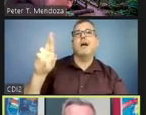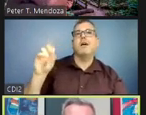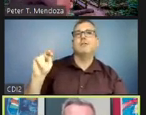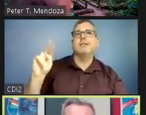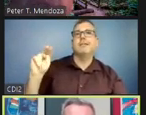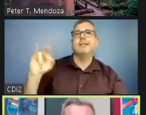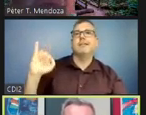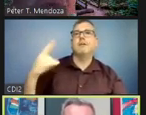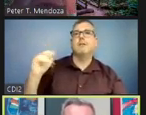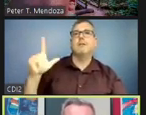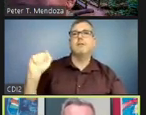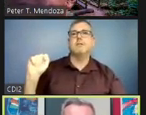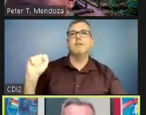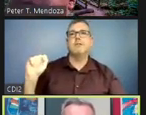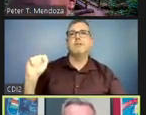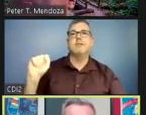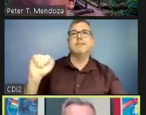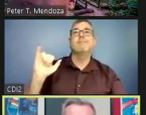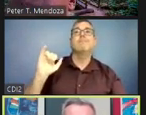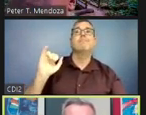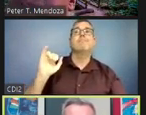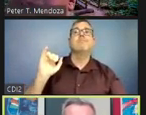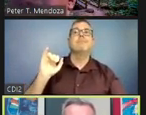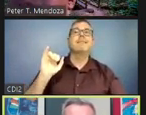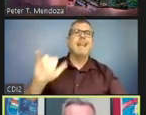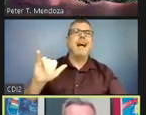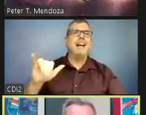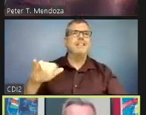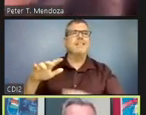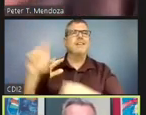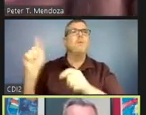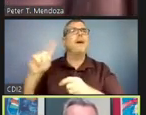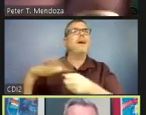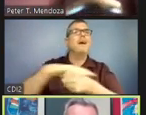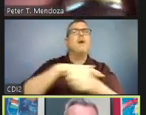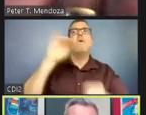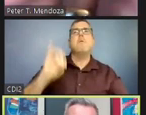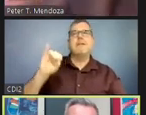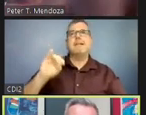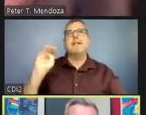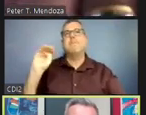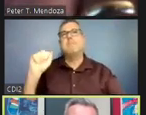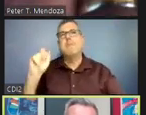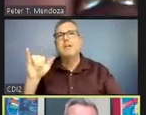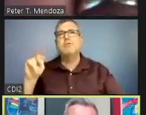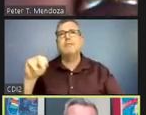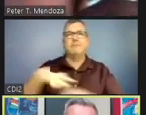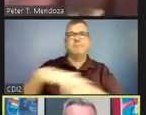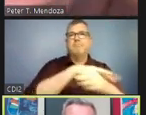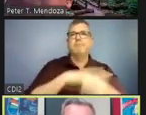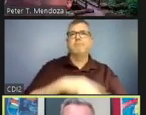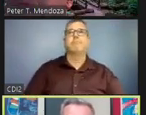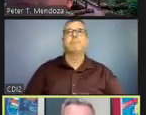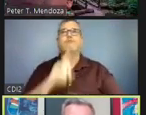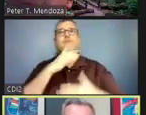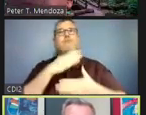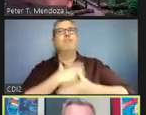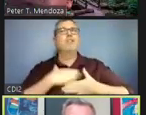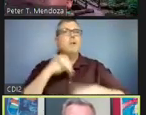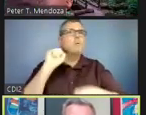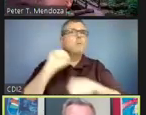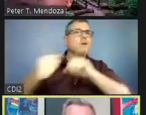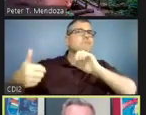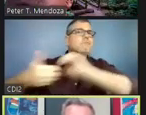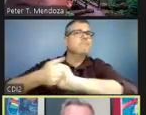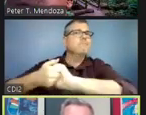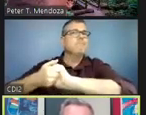So I appreciate all of the great partnership we're able to do locally in the region. Today, I want to start off with a message of